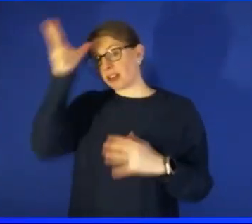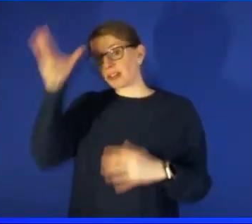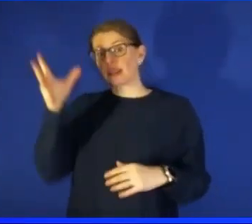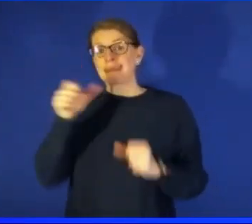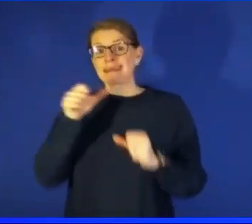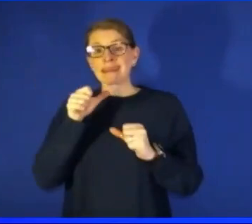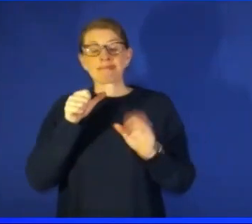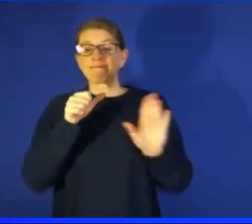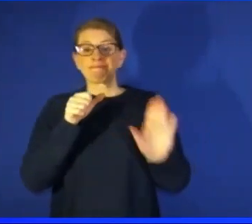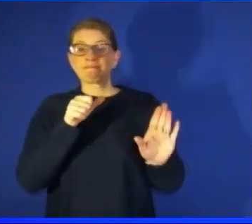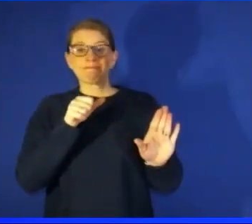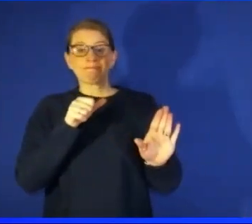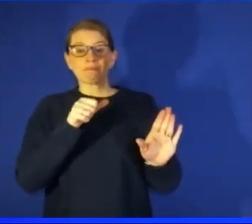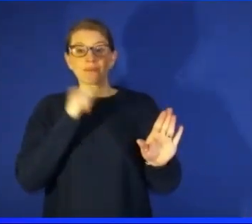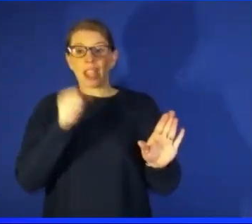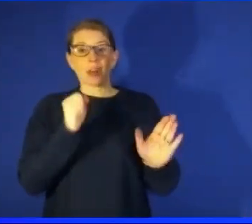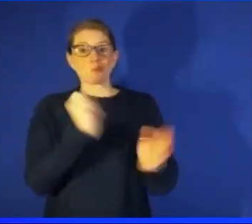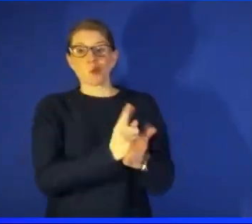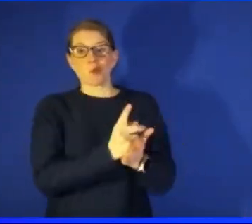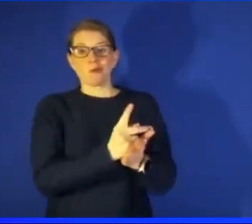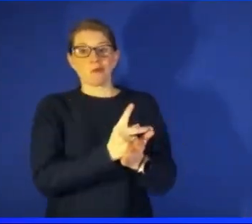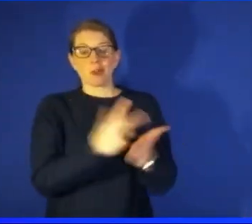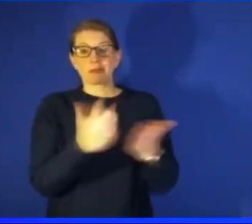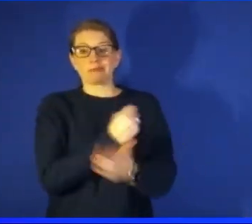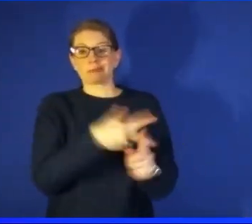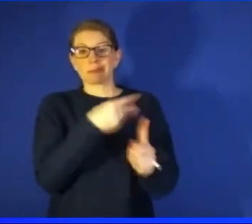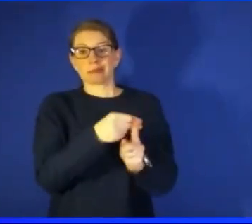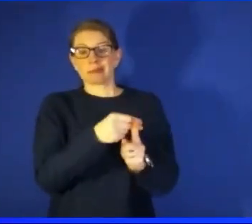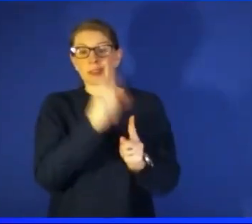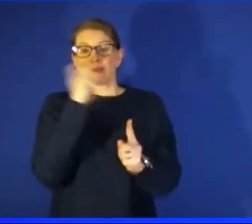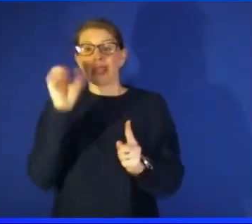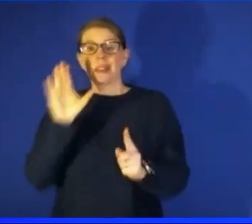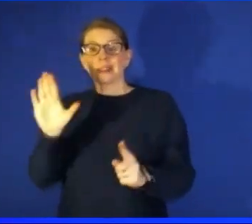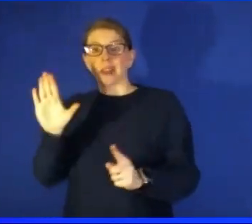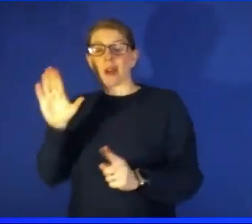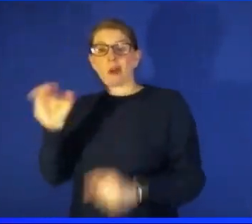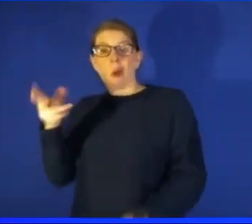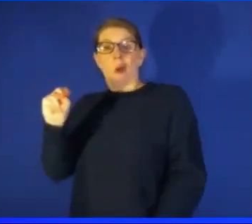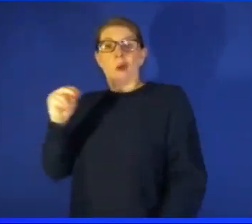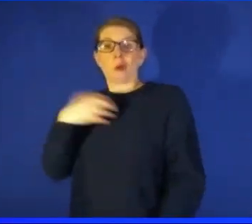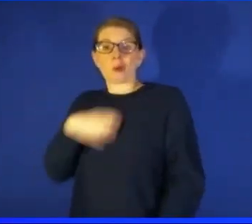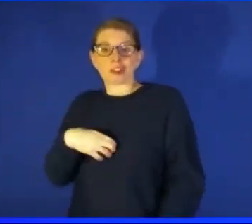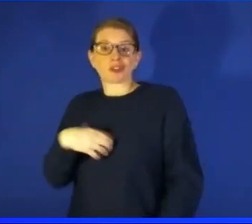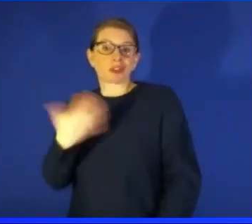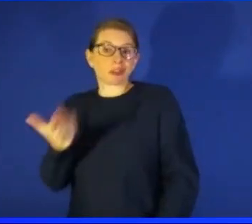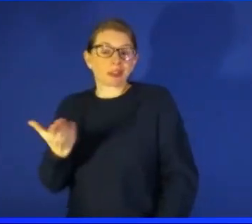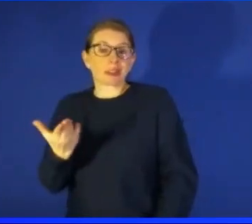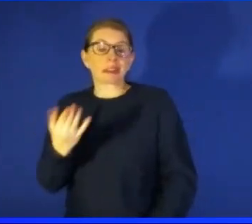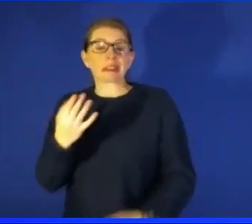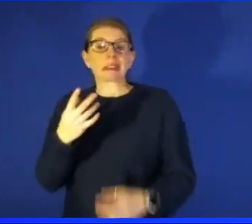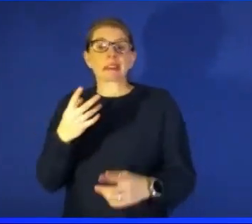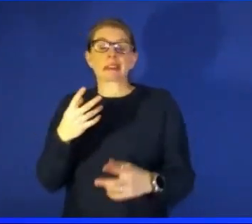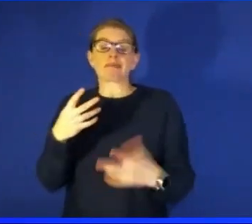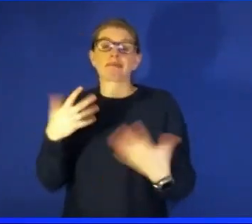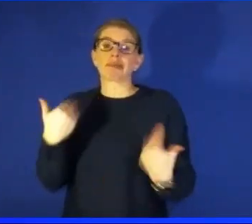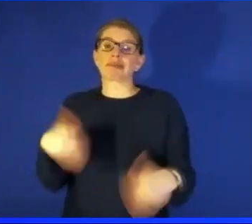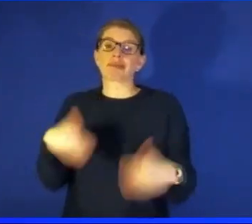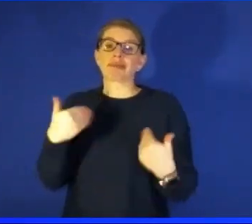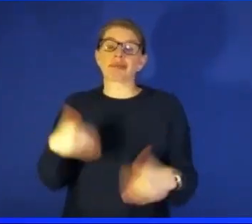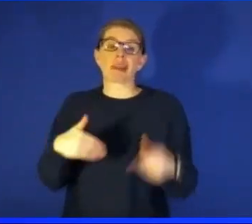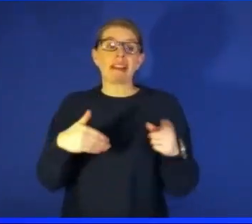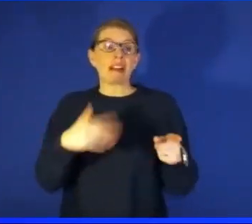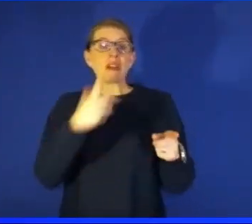teenager that vaccine because of their own wishes and stuff. It's been very difficult to hear those teens really wanting